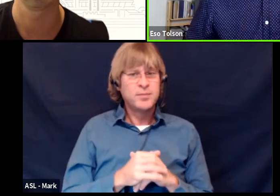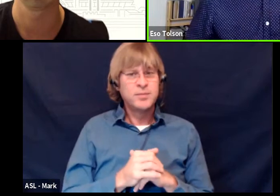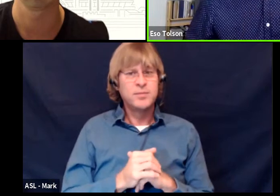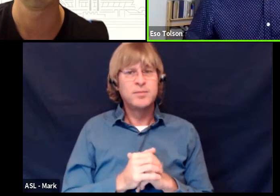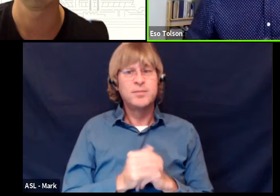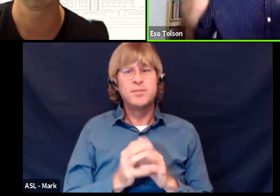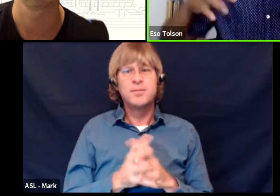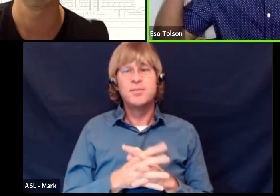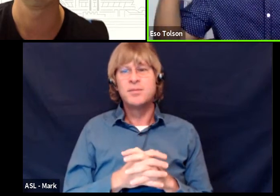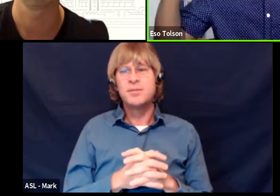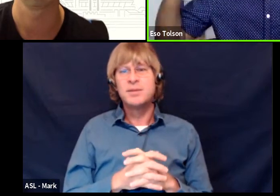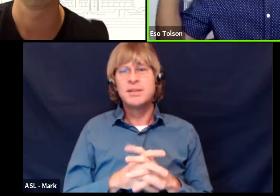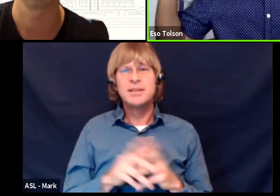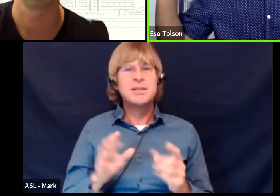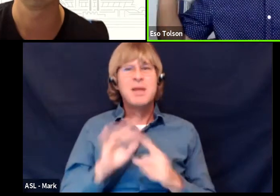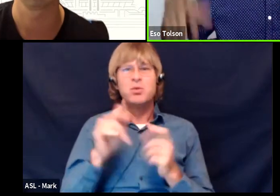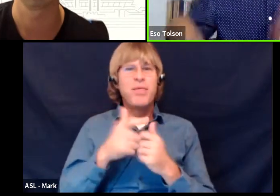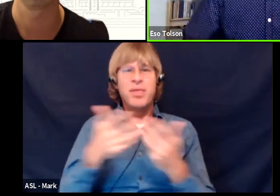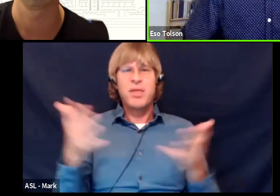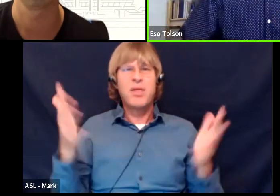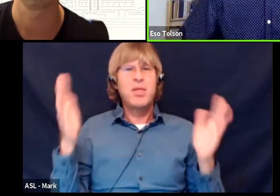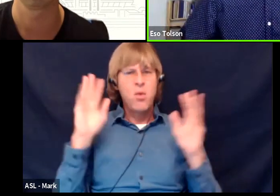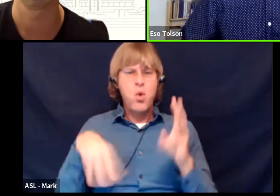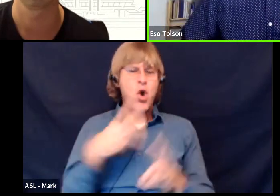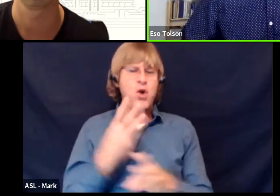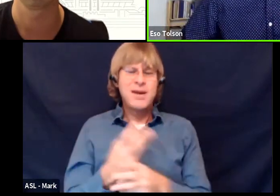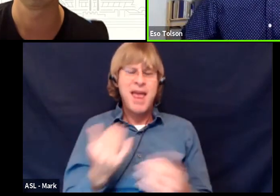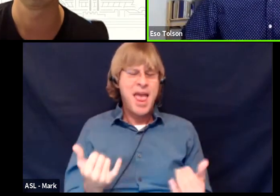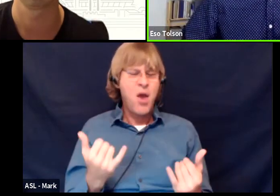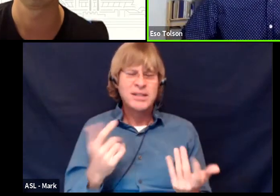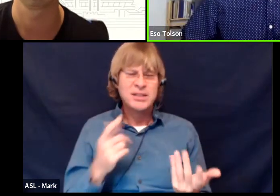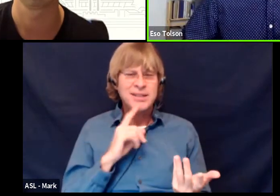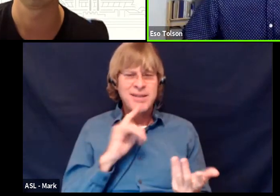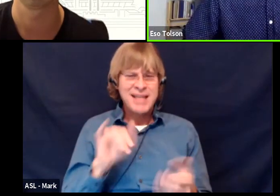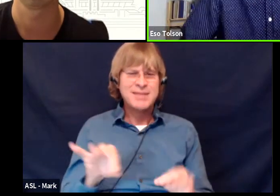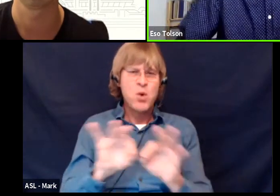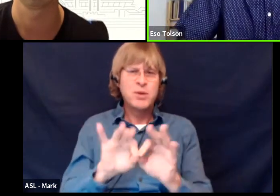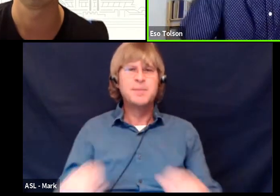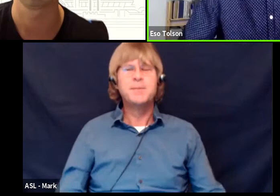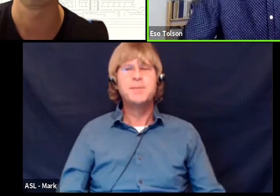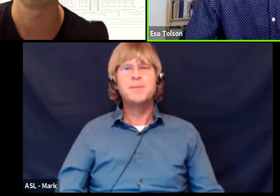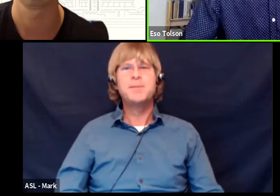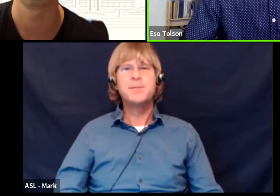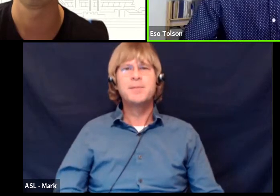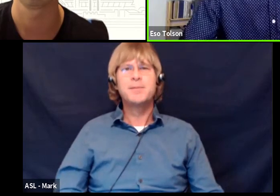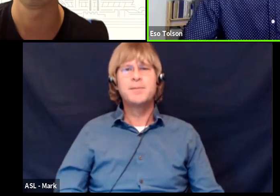that moment, especially with things the way they are now. That's important.